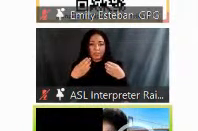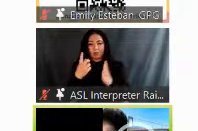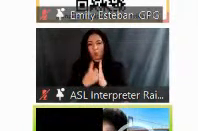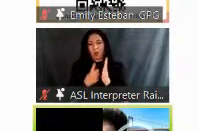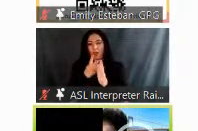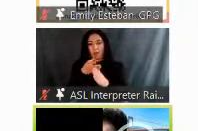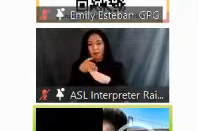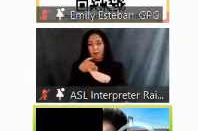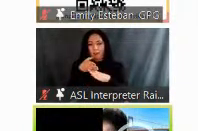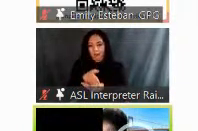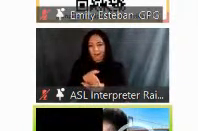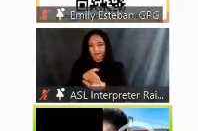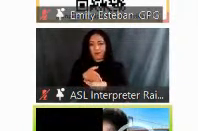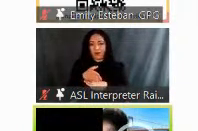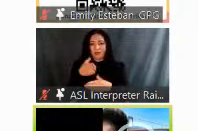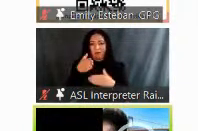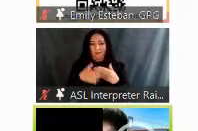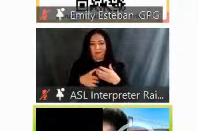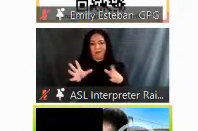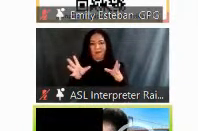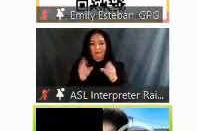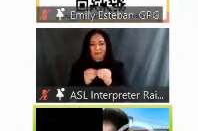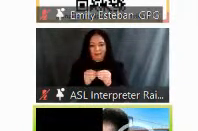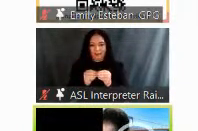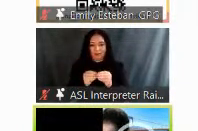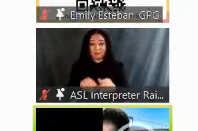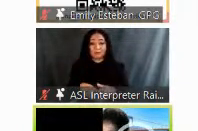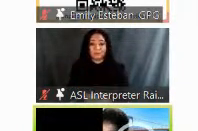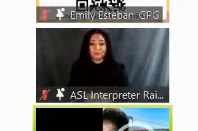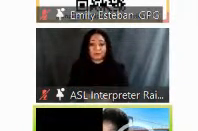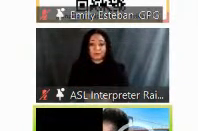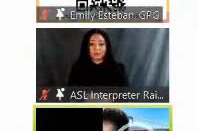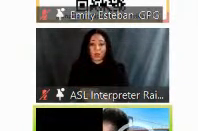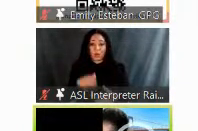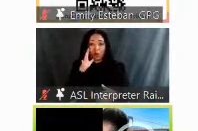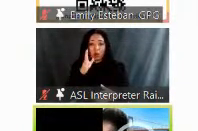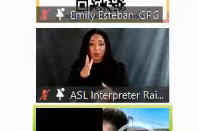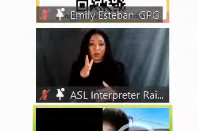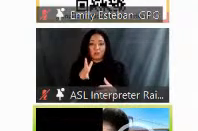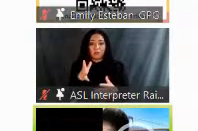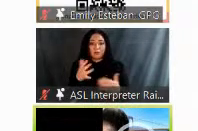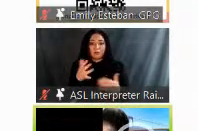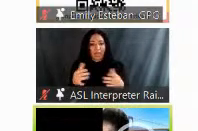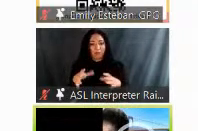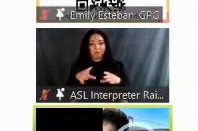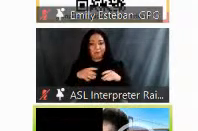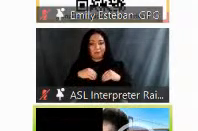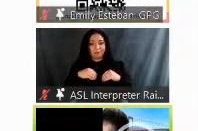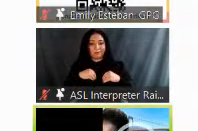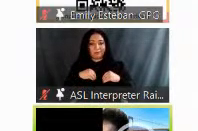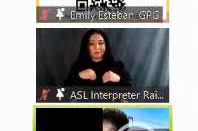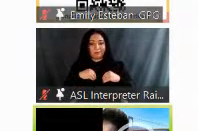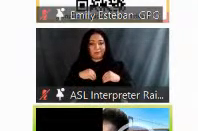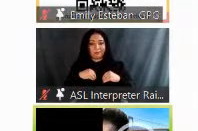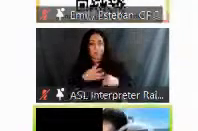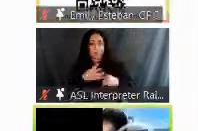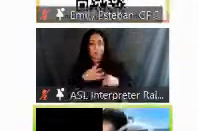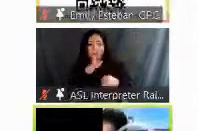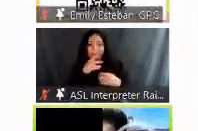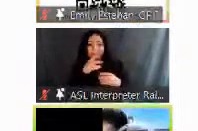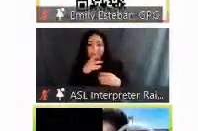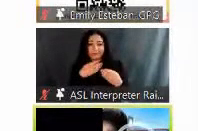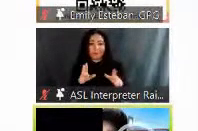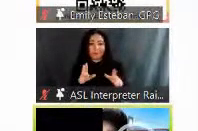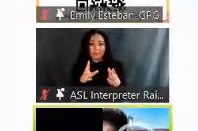end of the work group meeting. We will now take verbal public comments. While you are welcome to